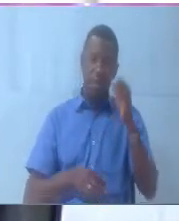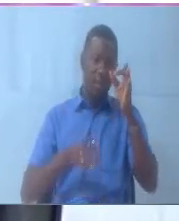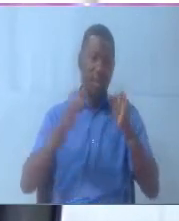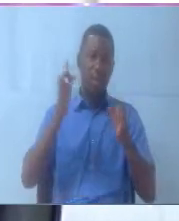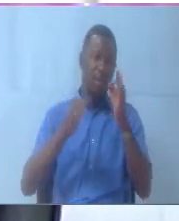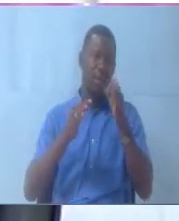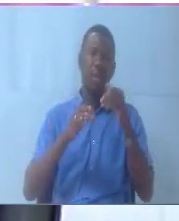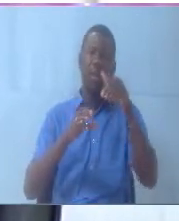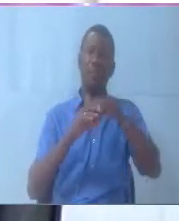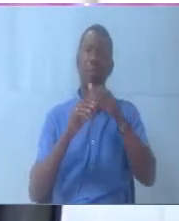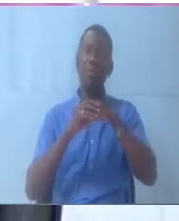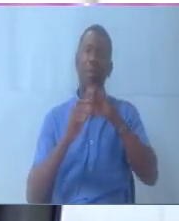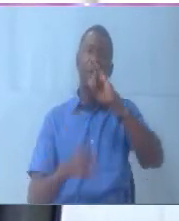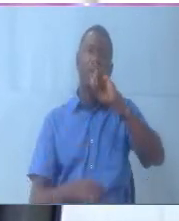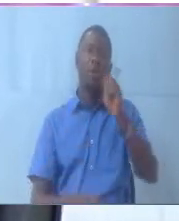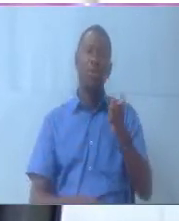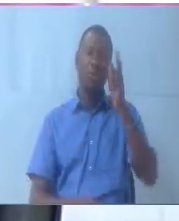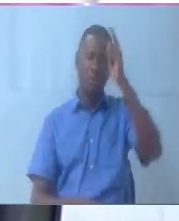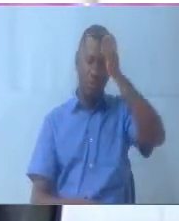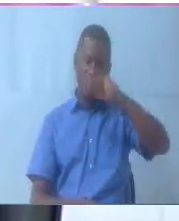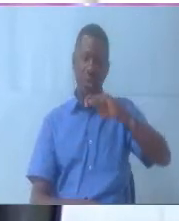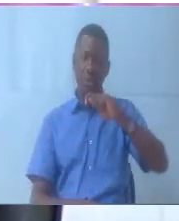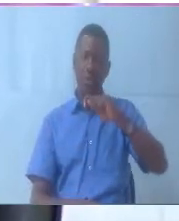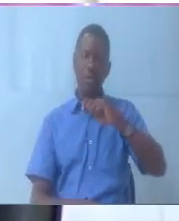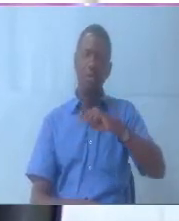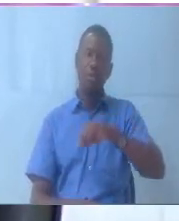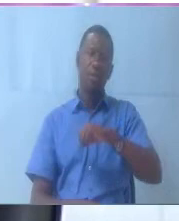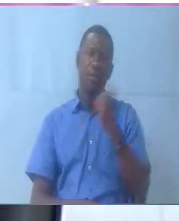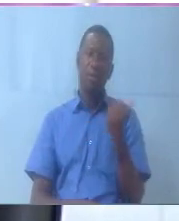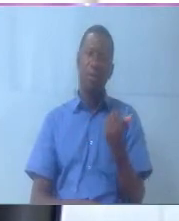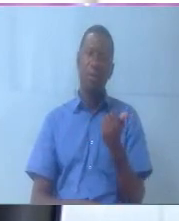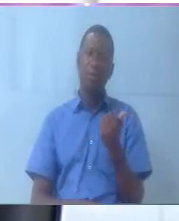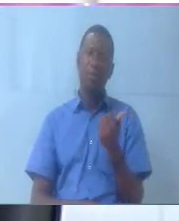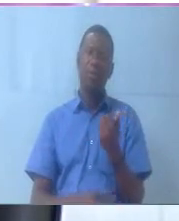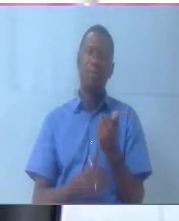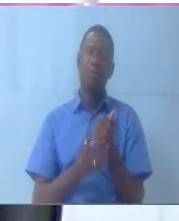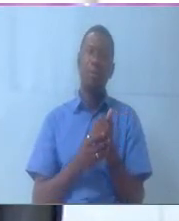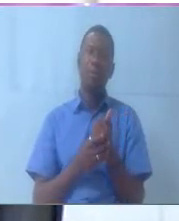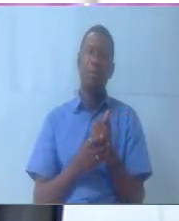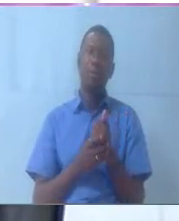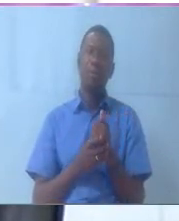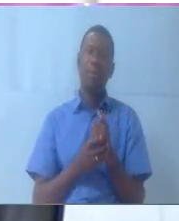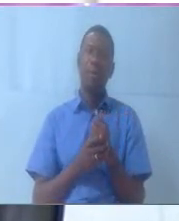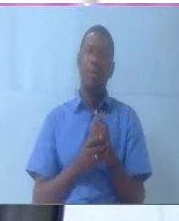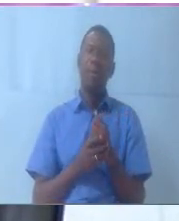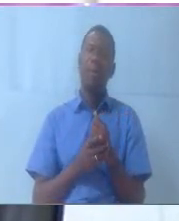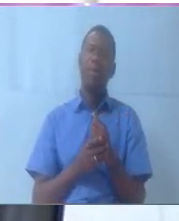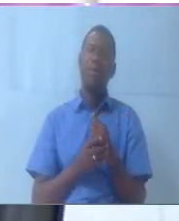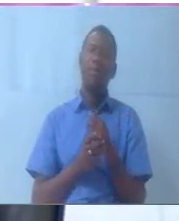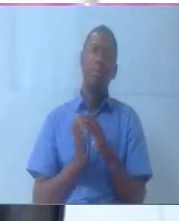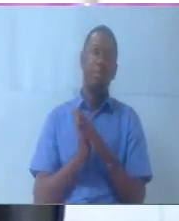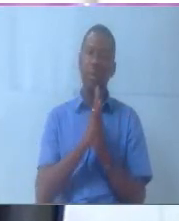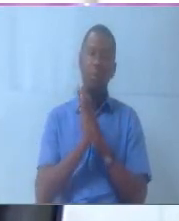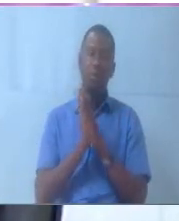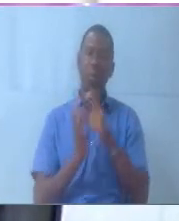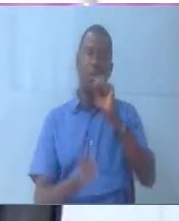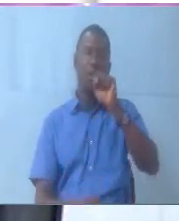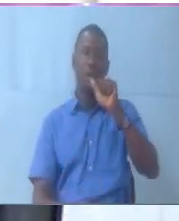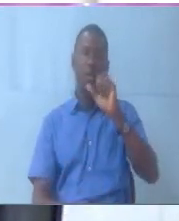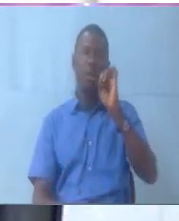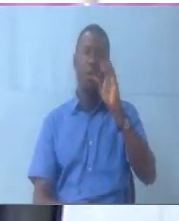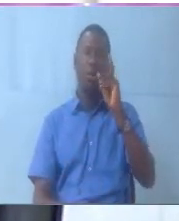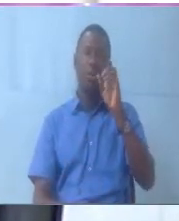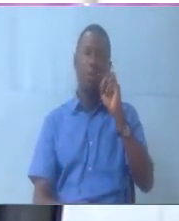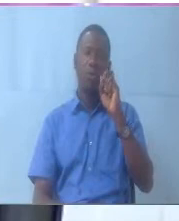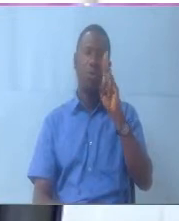kitoti. involving the Inspector General of Police, Dame yalon ko Inspector General membe police adaba kono. also Sekou Conte and Keba Conte, Anin seku konte nin